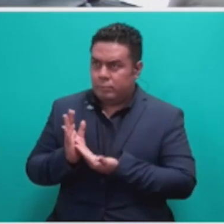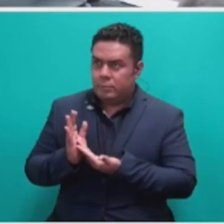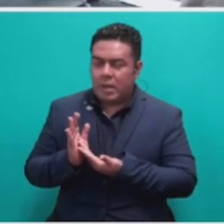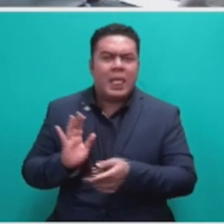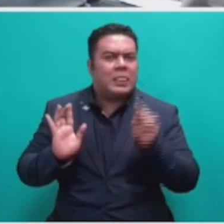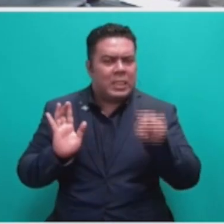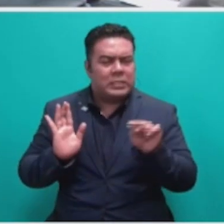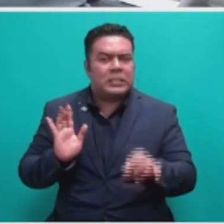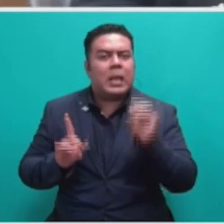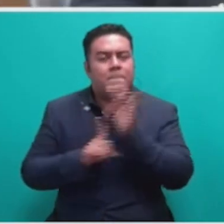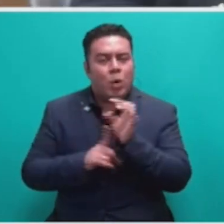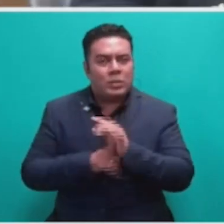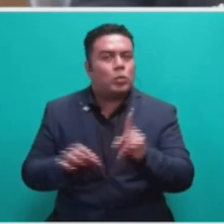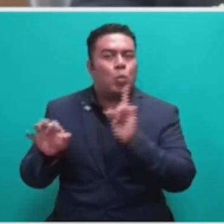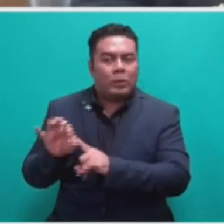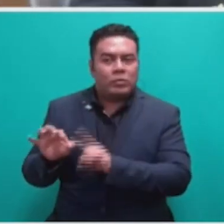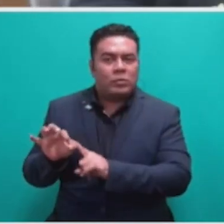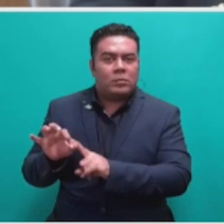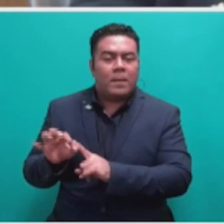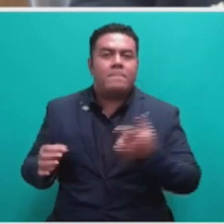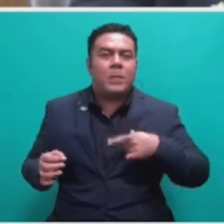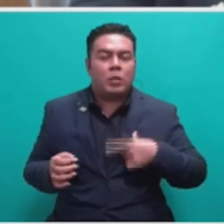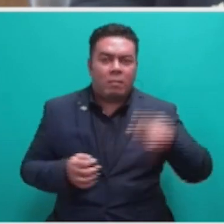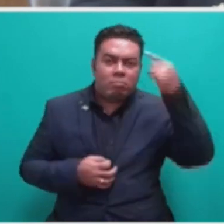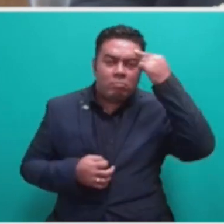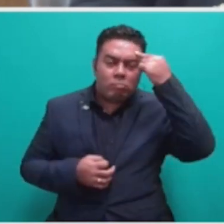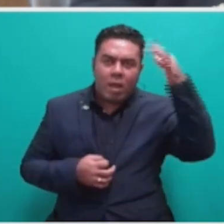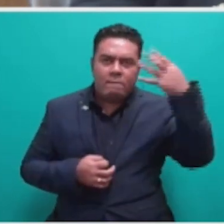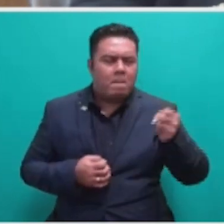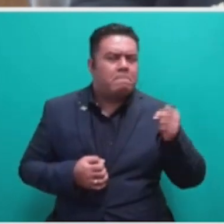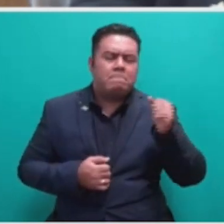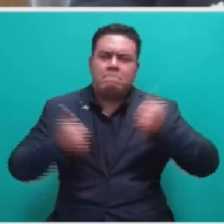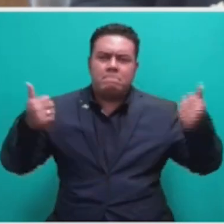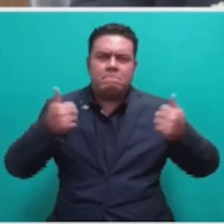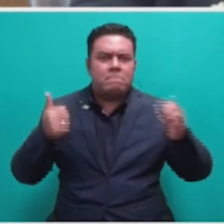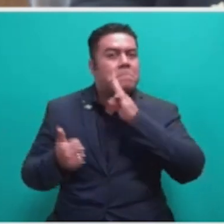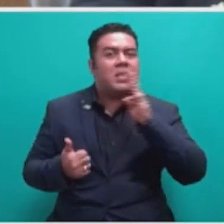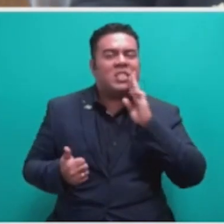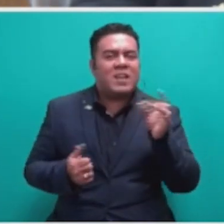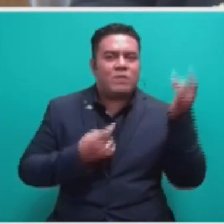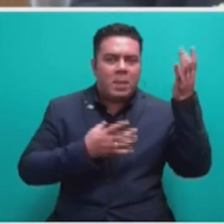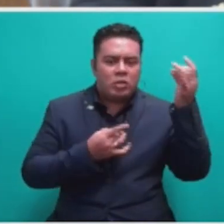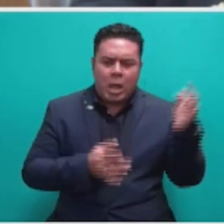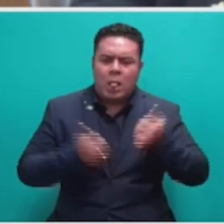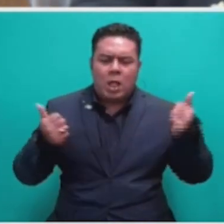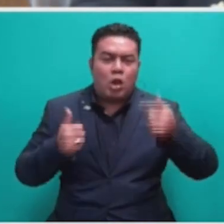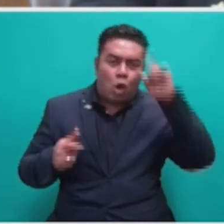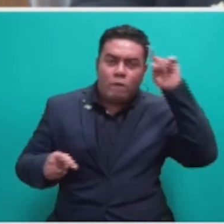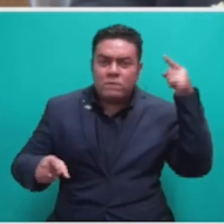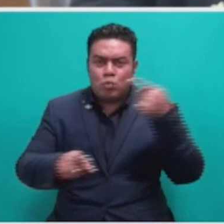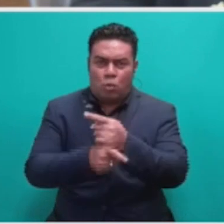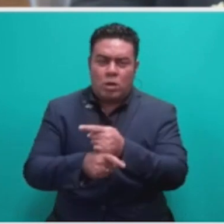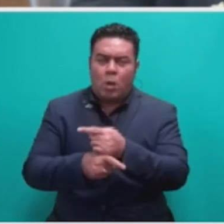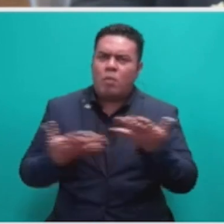This is an important question because I think there is a lot of misinformation, a lot of confusion with